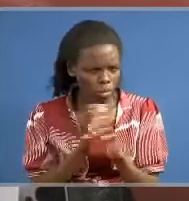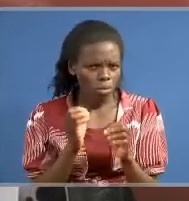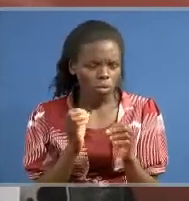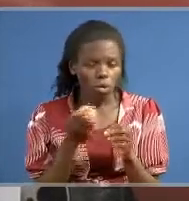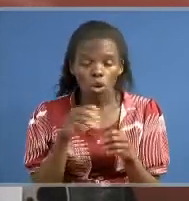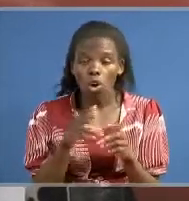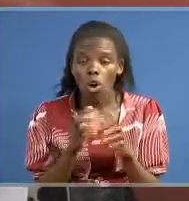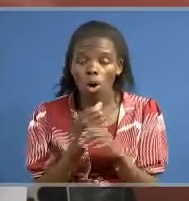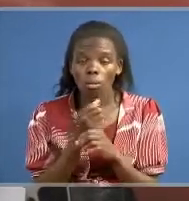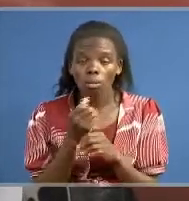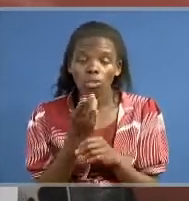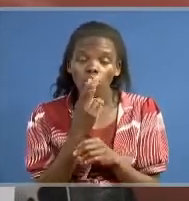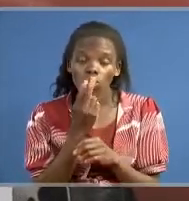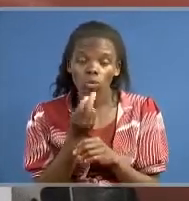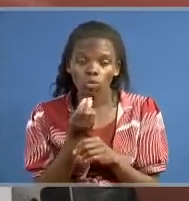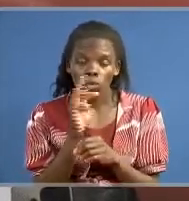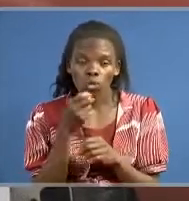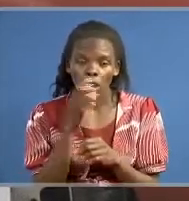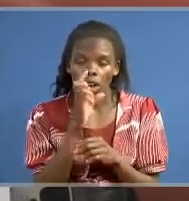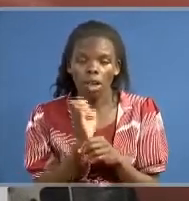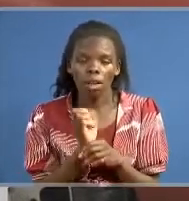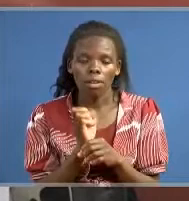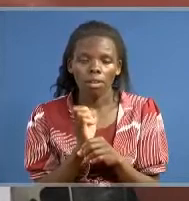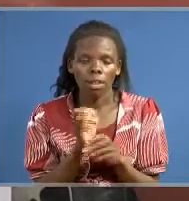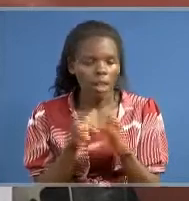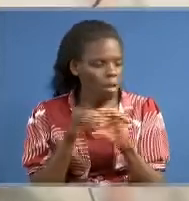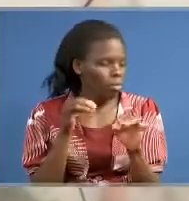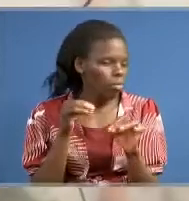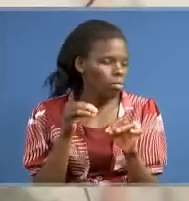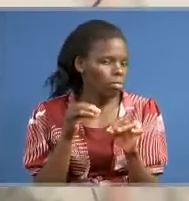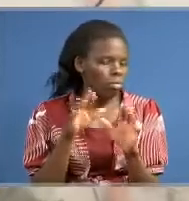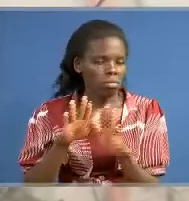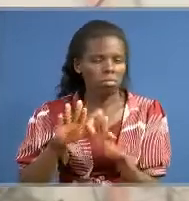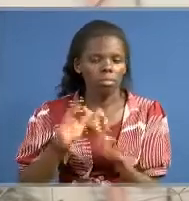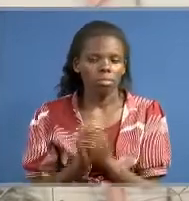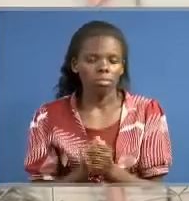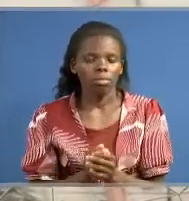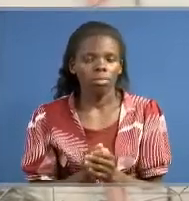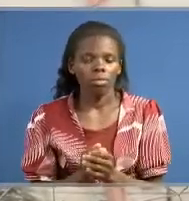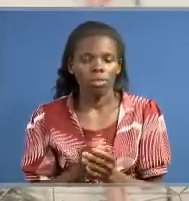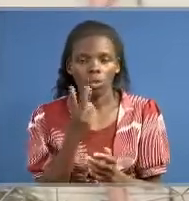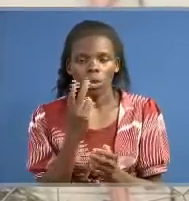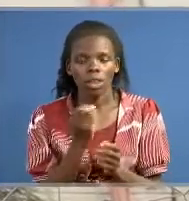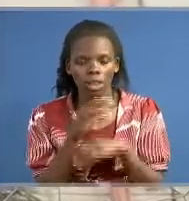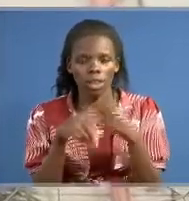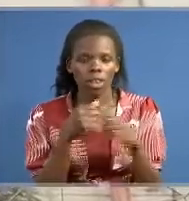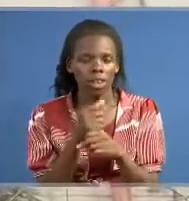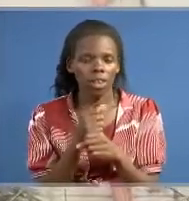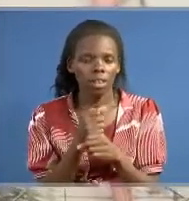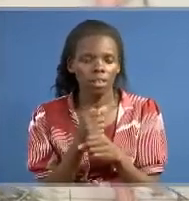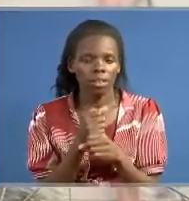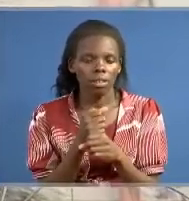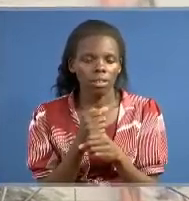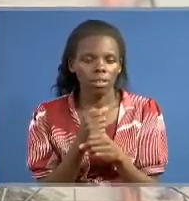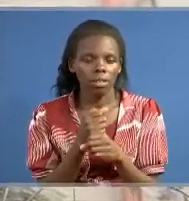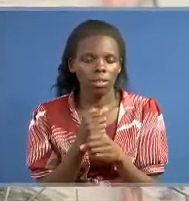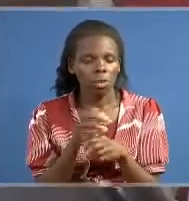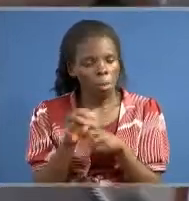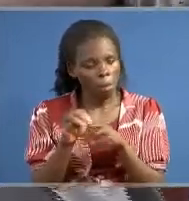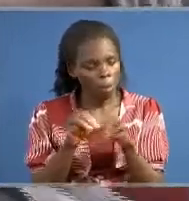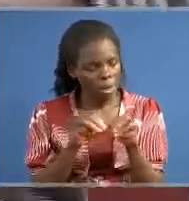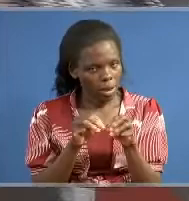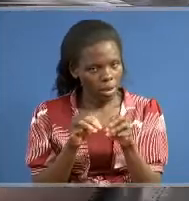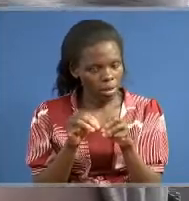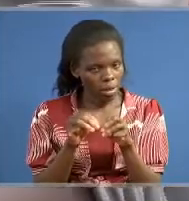sugar, so that she doesn't feel like she's left out. 20 years is no mean feat to manage